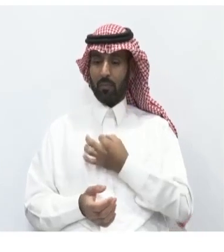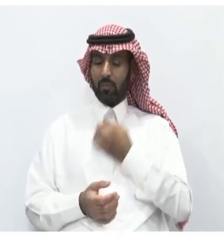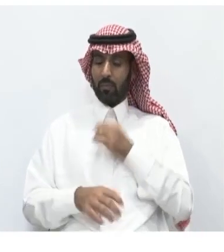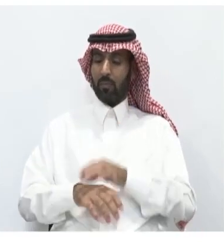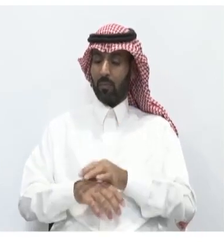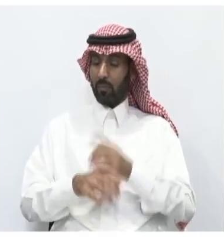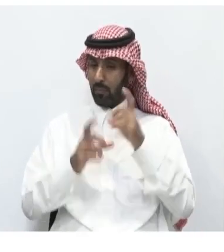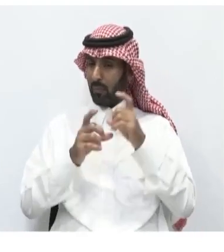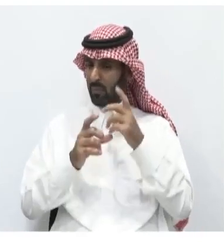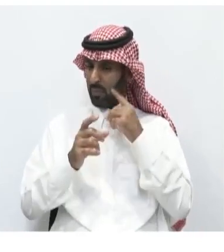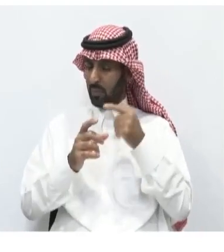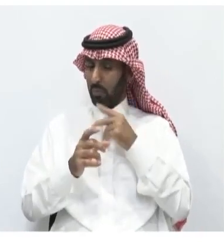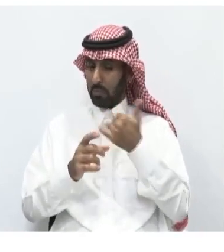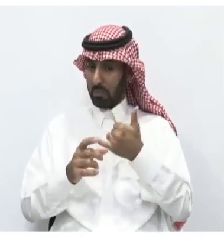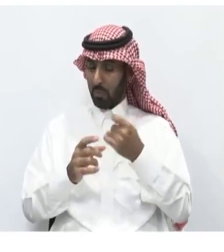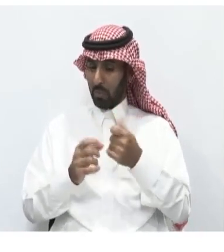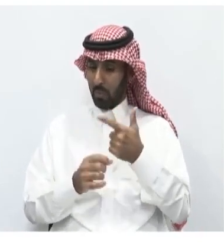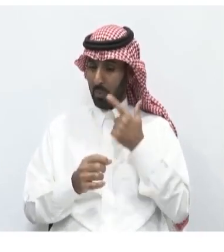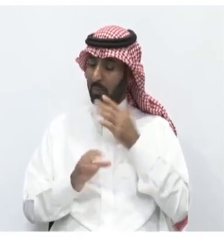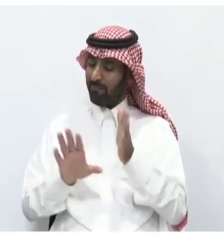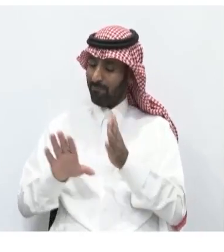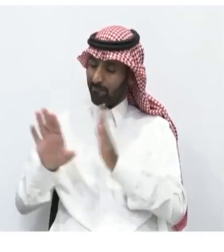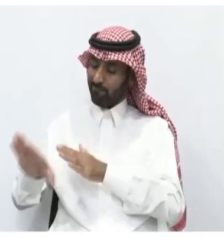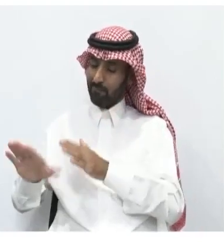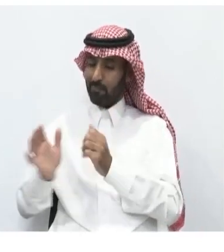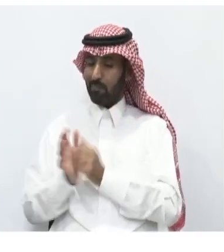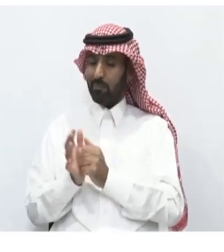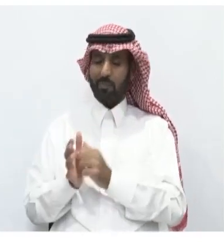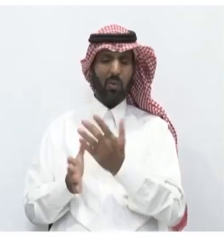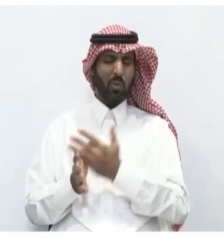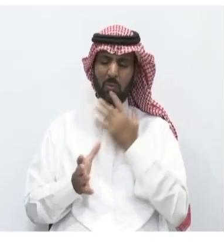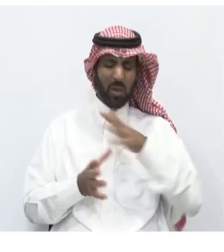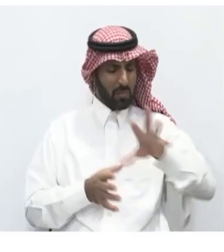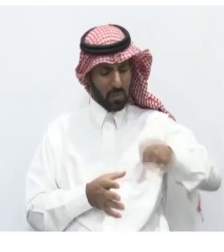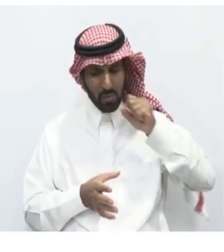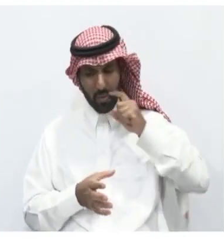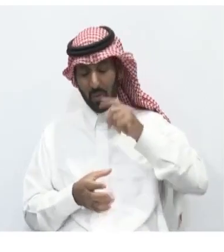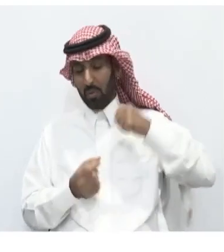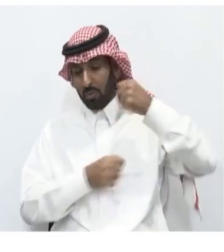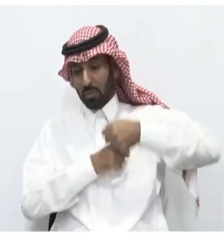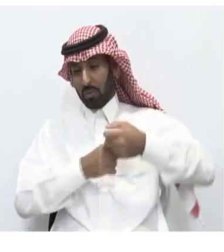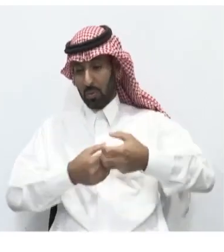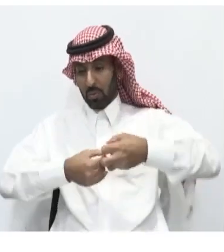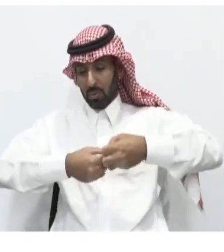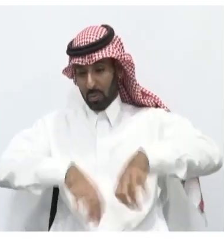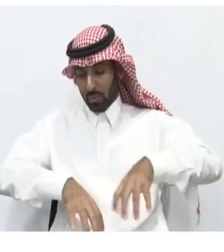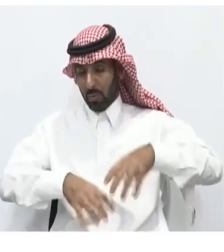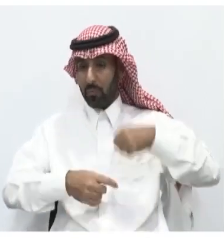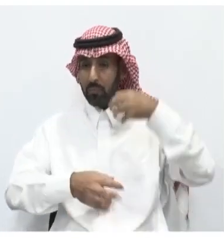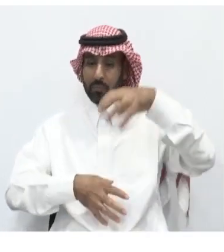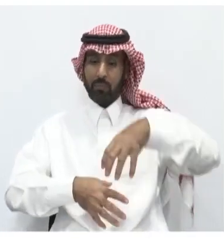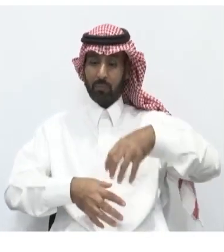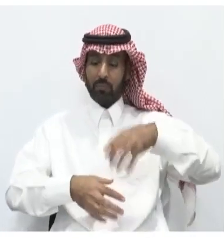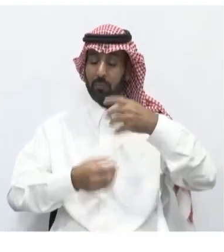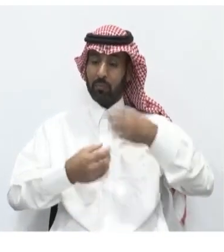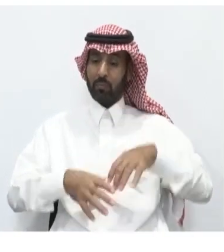equipment. Unfortunately, things have a way of getting lost, stolen, or broken when you're backpacking. So only take items